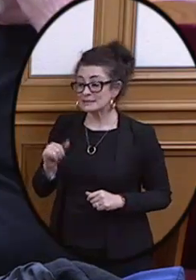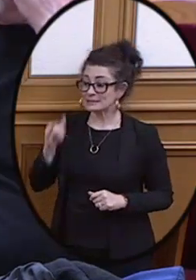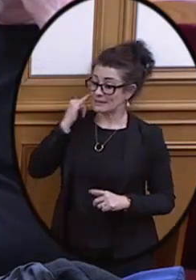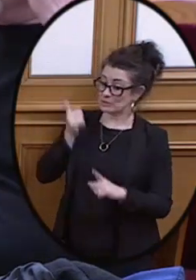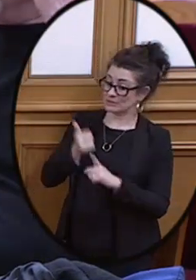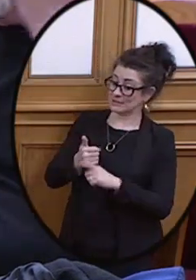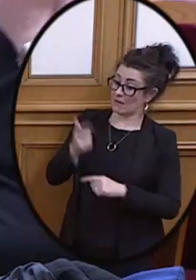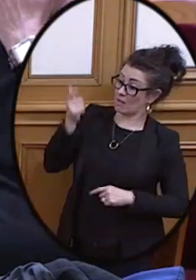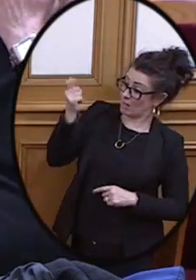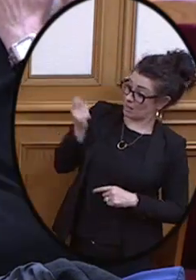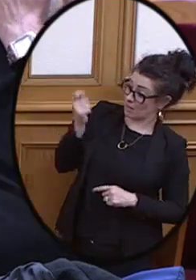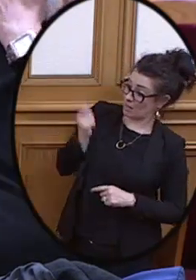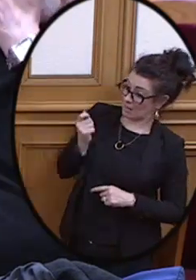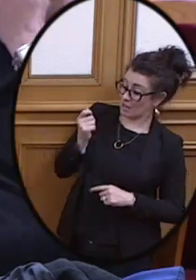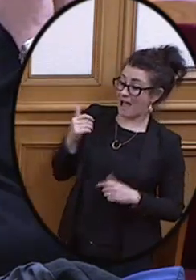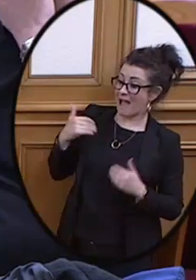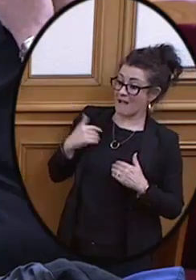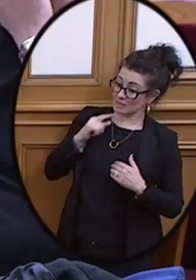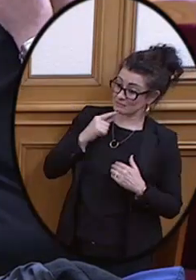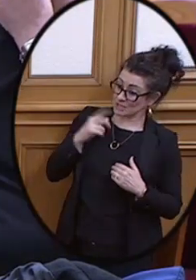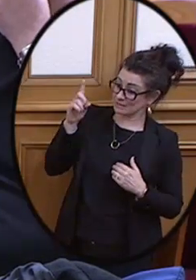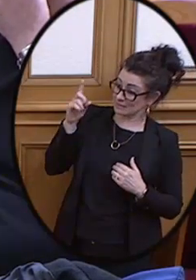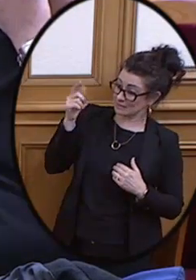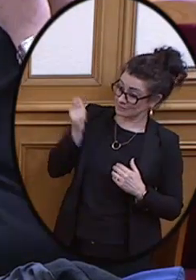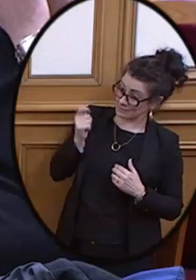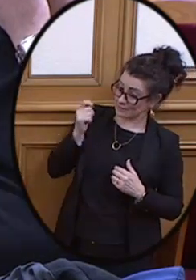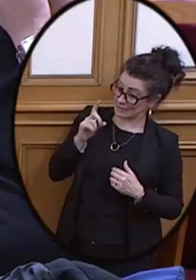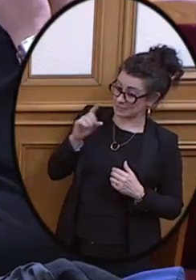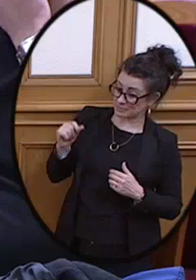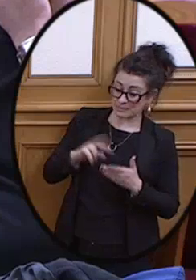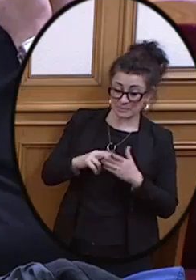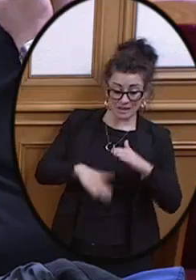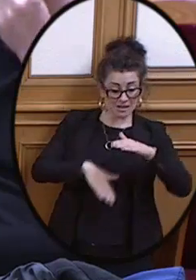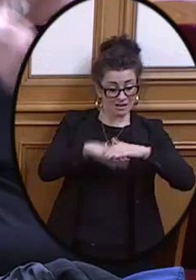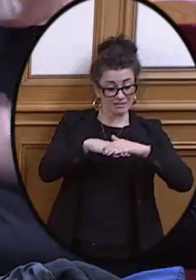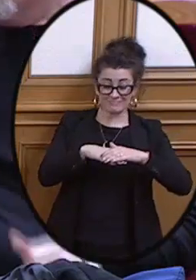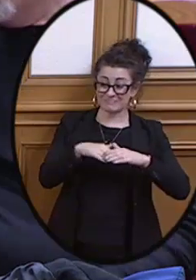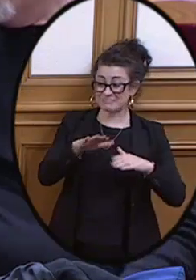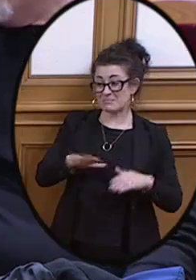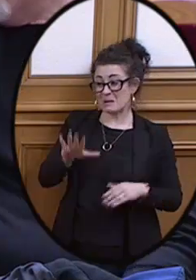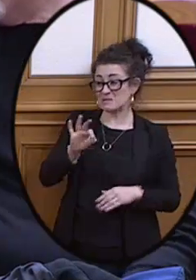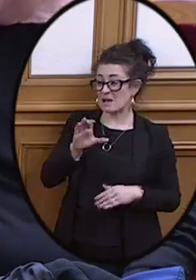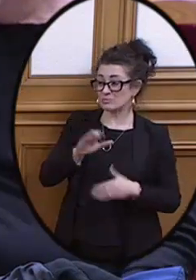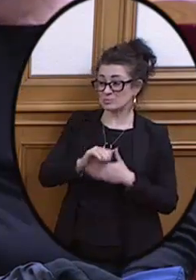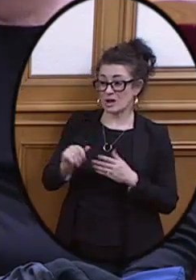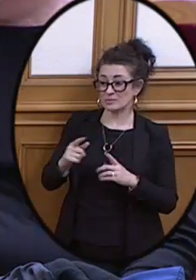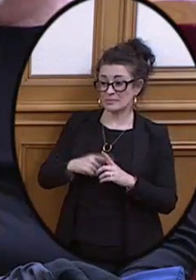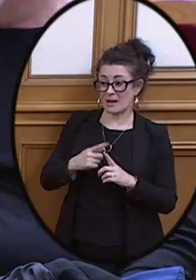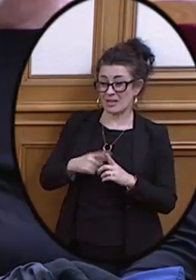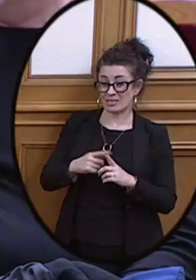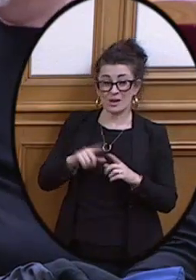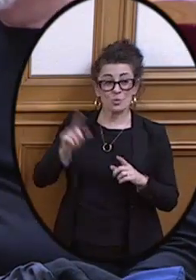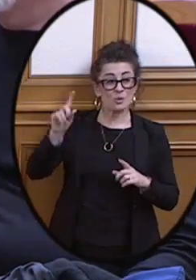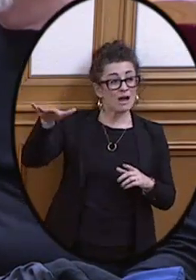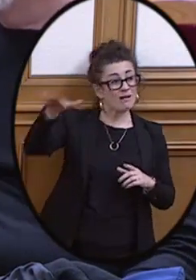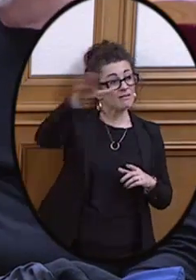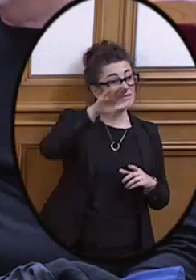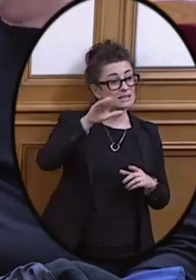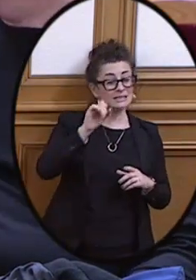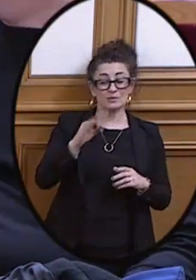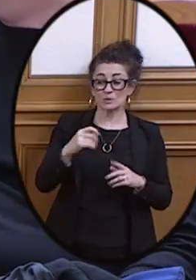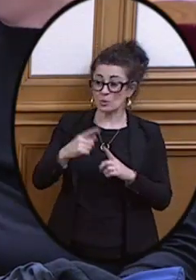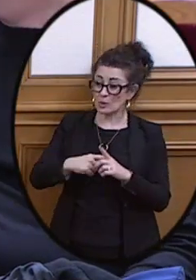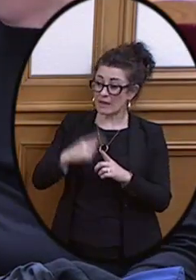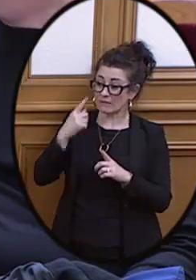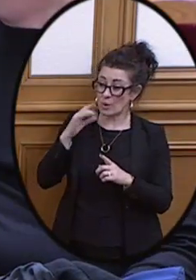disability, you have a major disability, you can only make a maximum of about $900 a month. There is no place in San Francisco that will rent to a disabled person